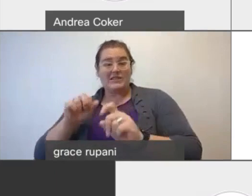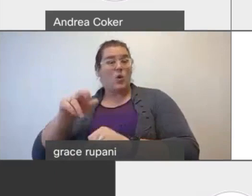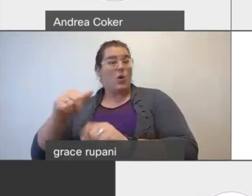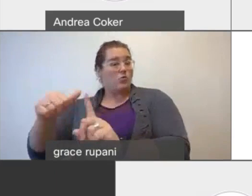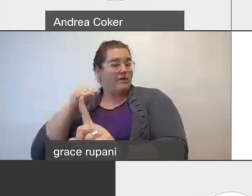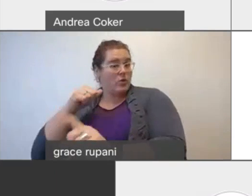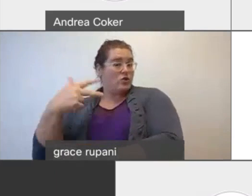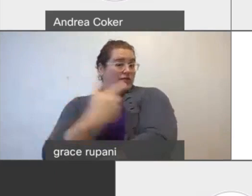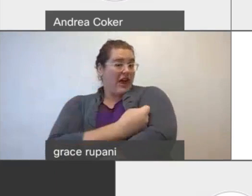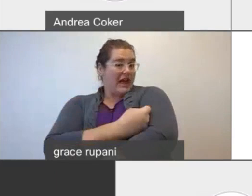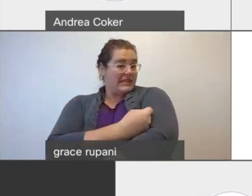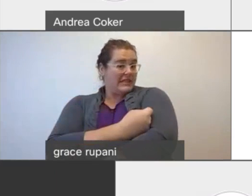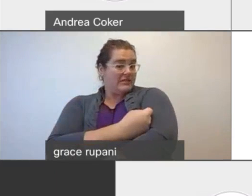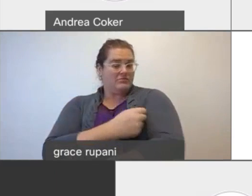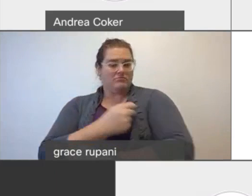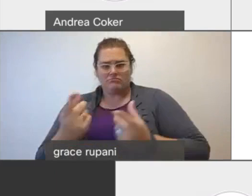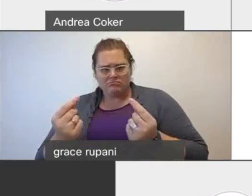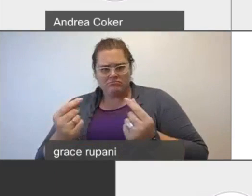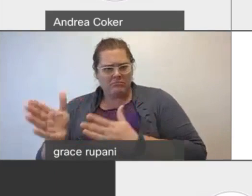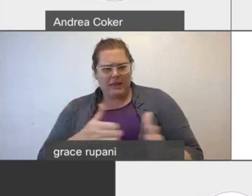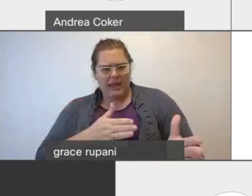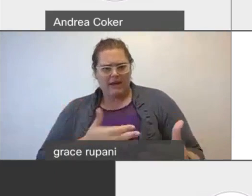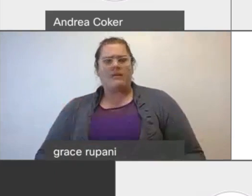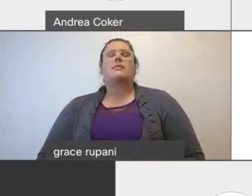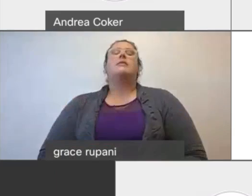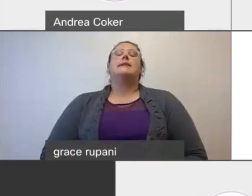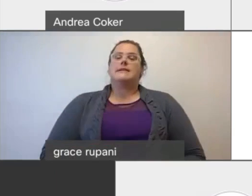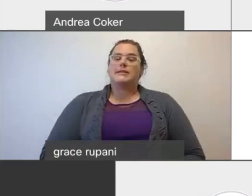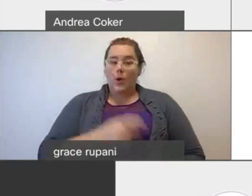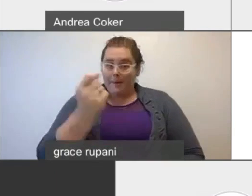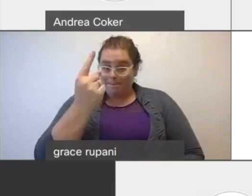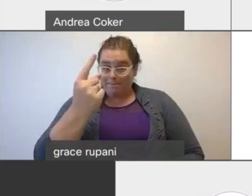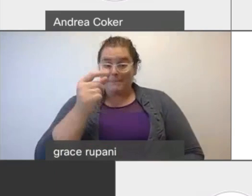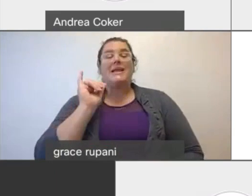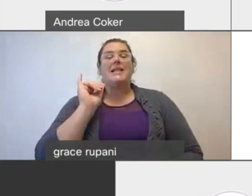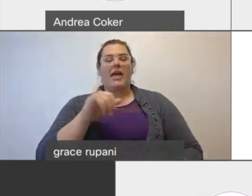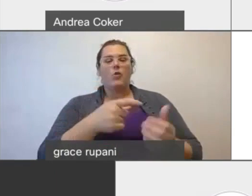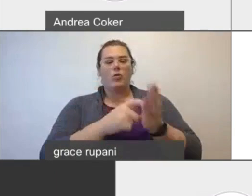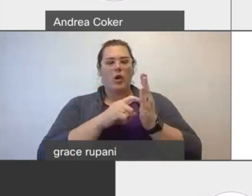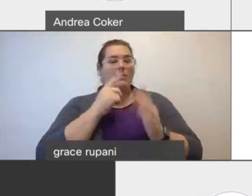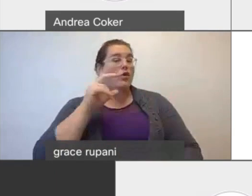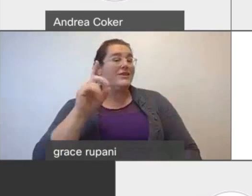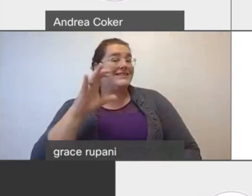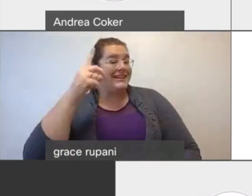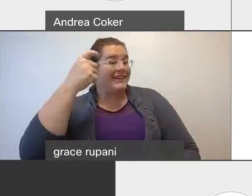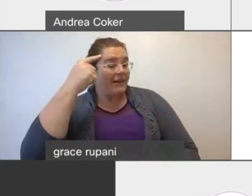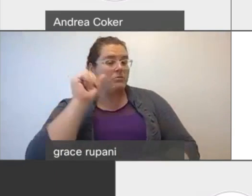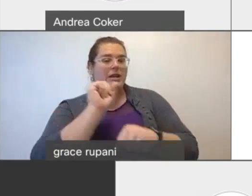this requirement is for district government employees and contractors,